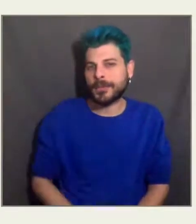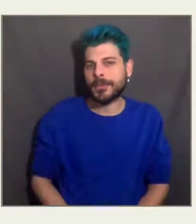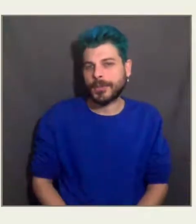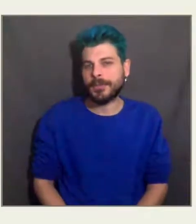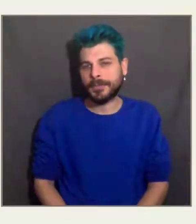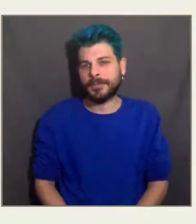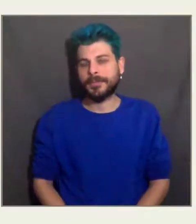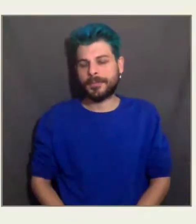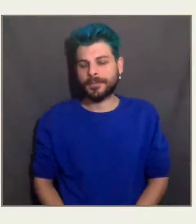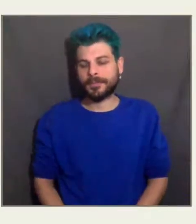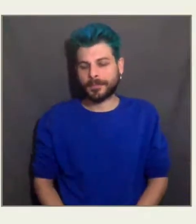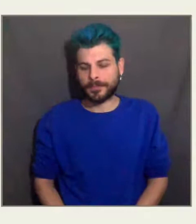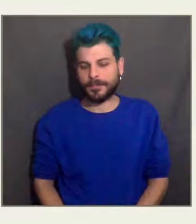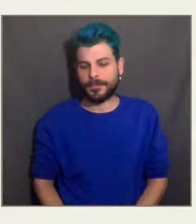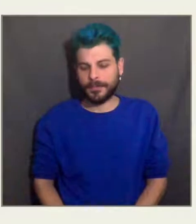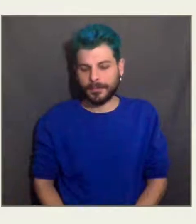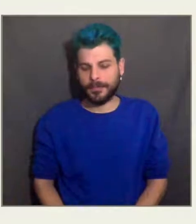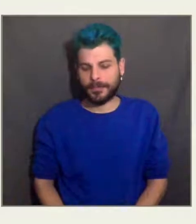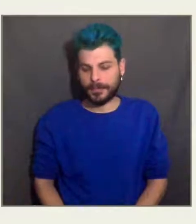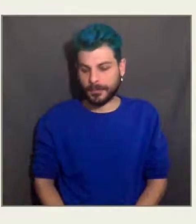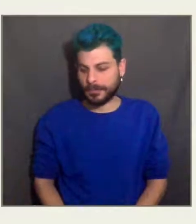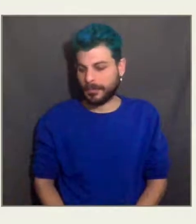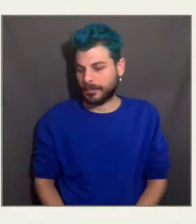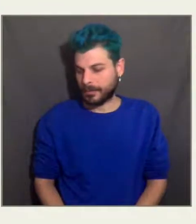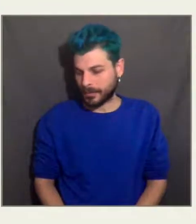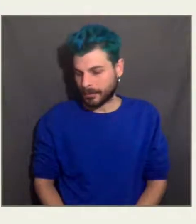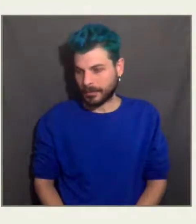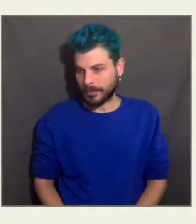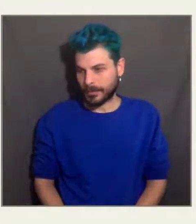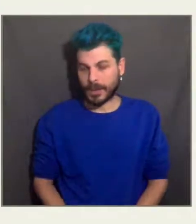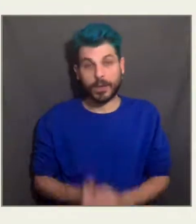the efficiencies that are being achieved when services are